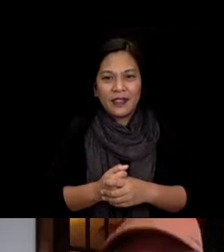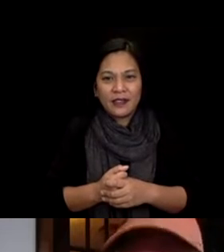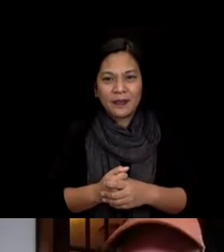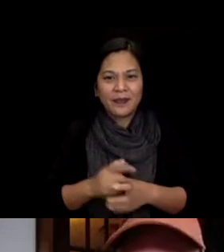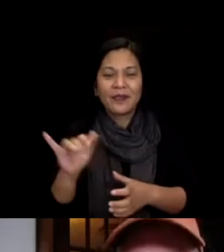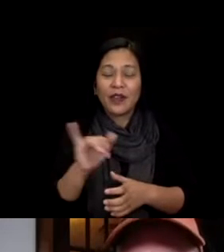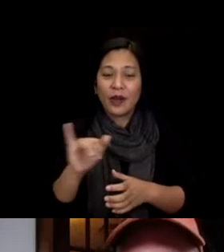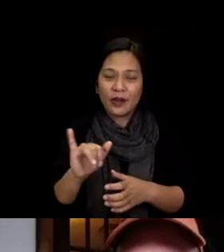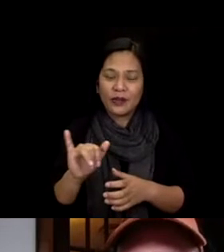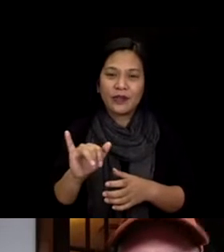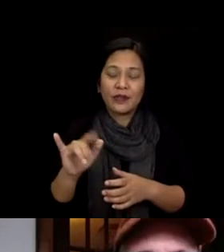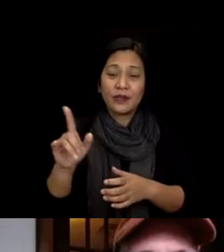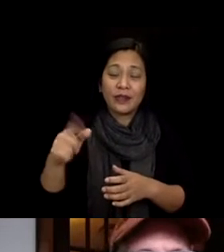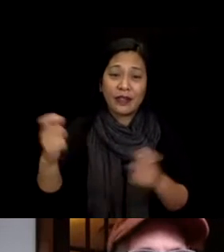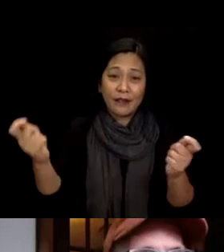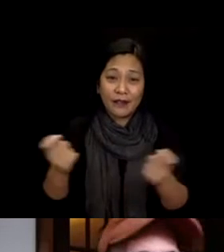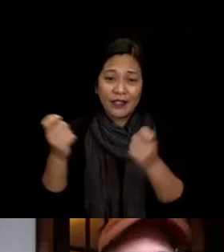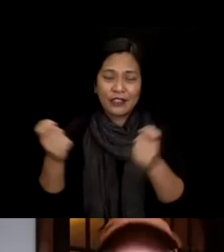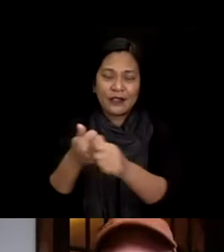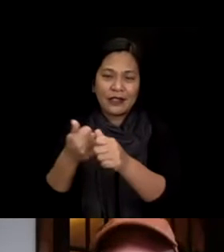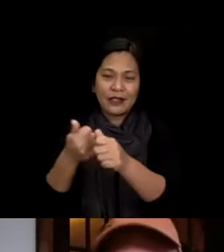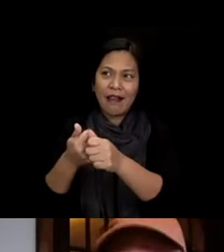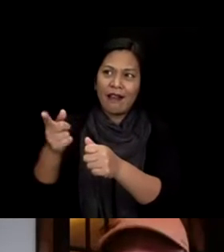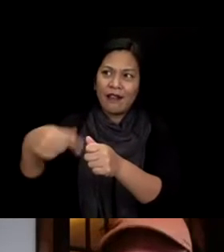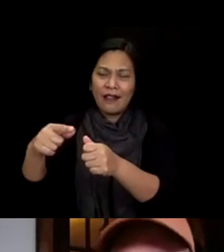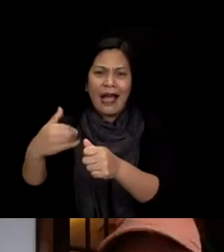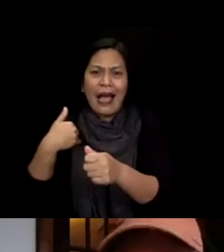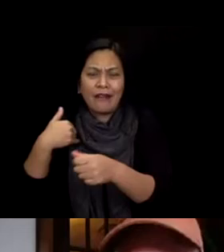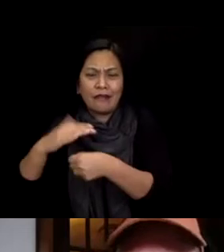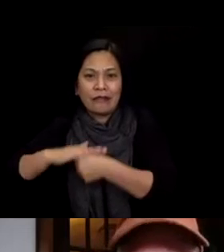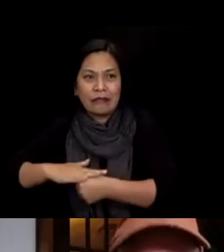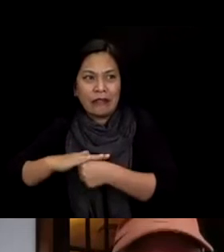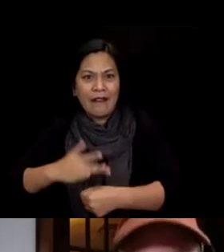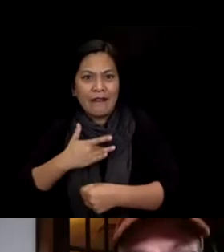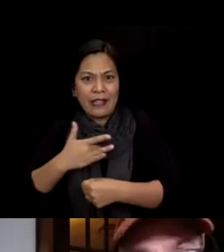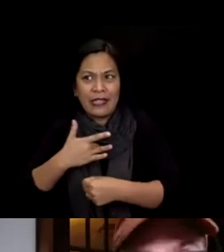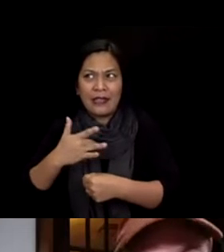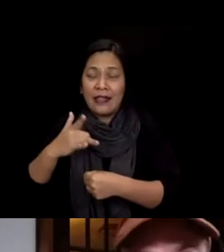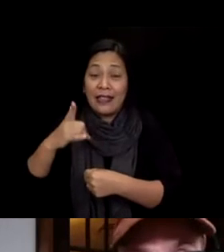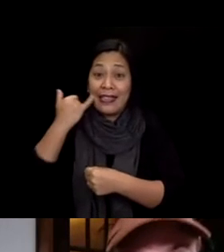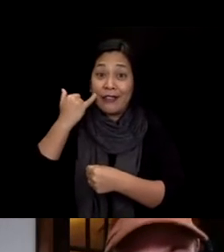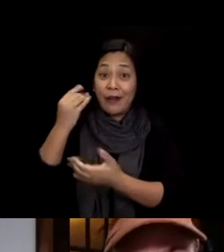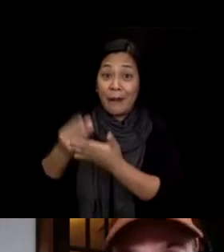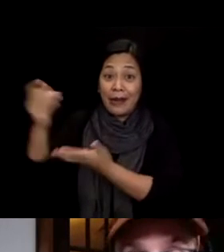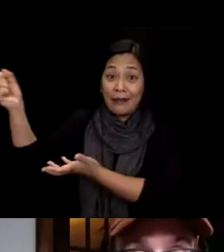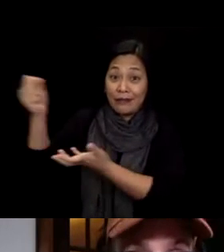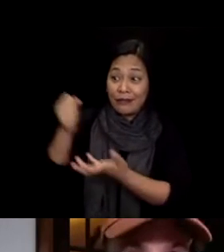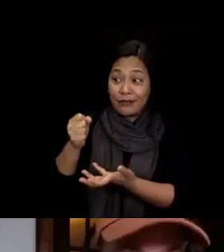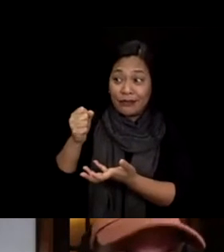that festivals can put on themselves and/or feel from funders, sponsors,